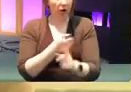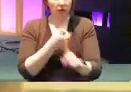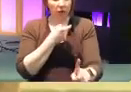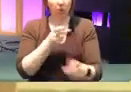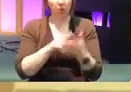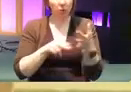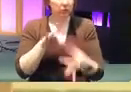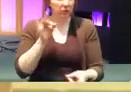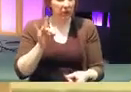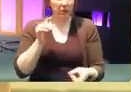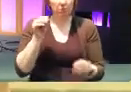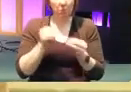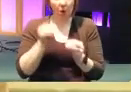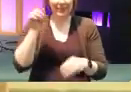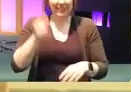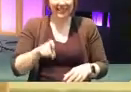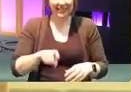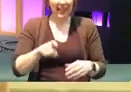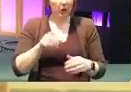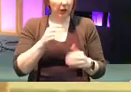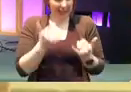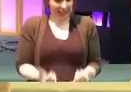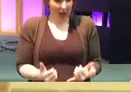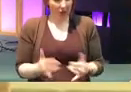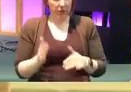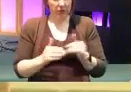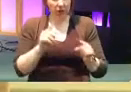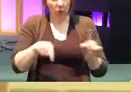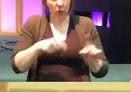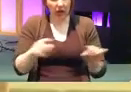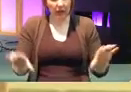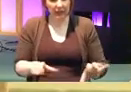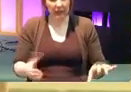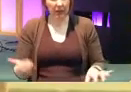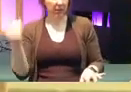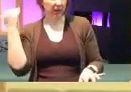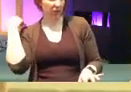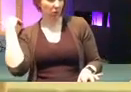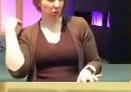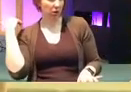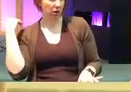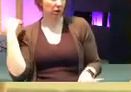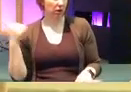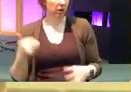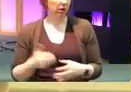is more necessary now than it was when I did that event as a youth pastor.